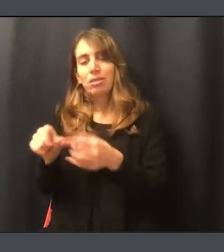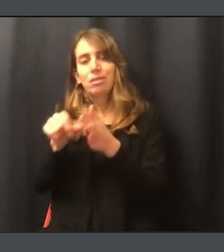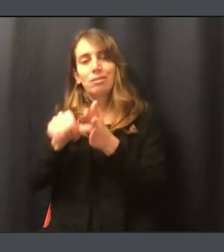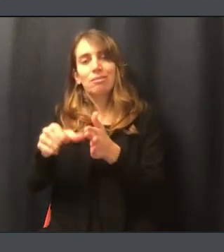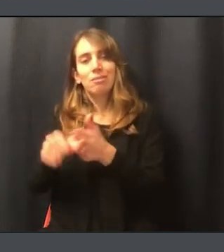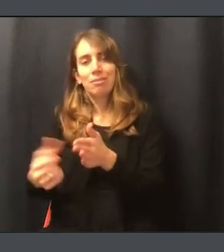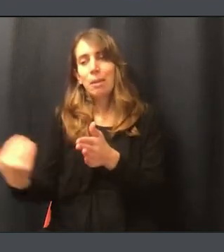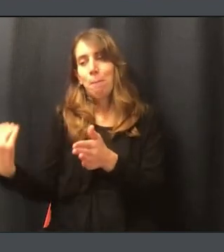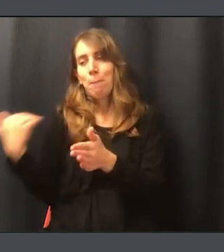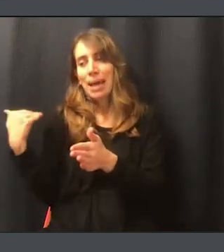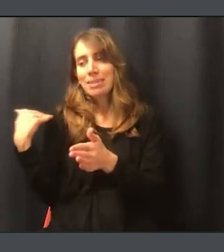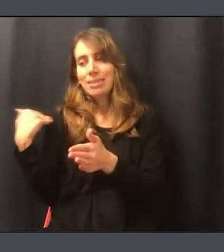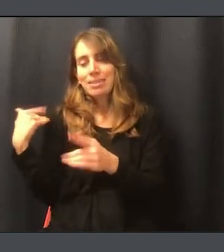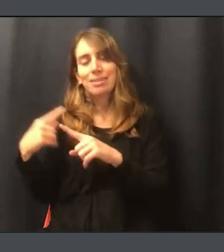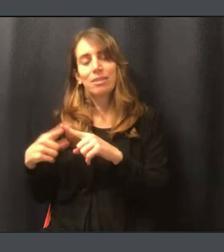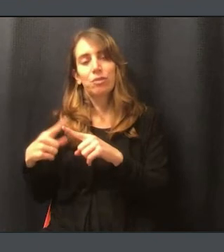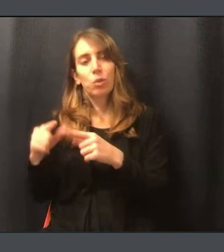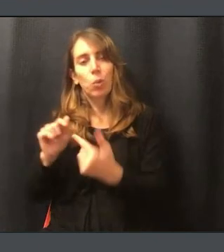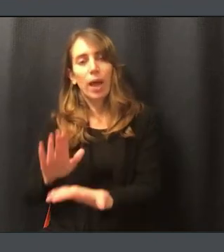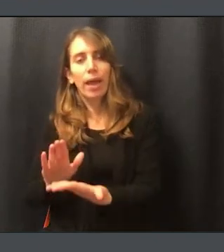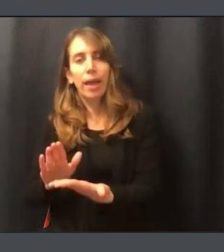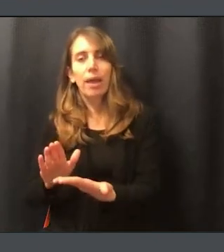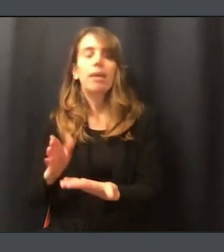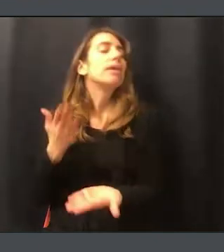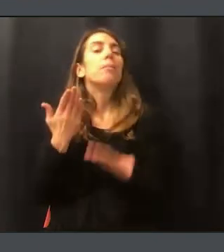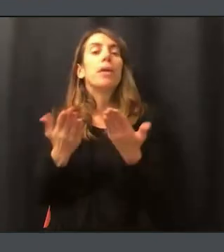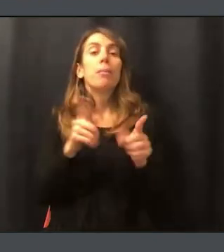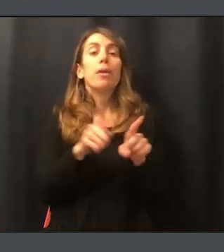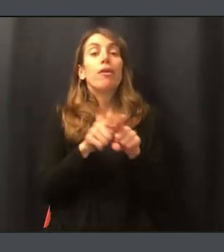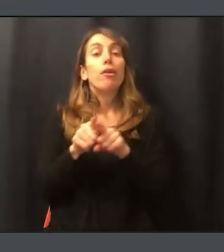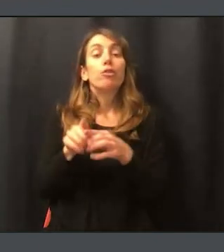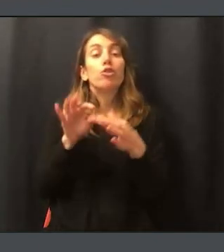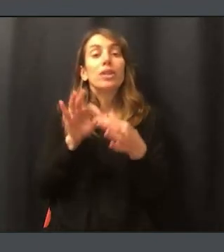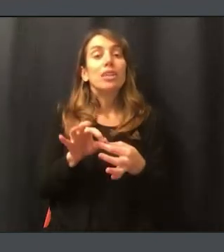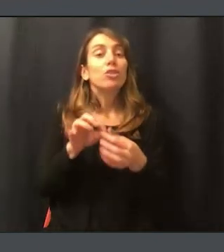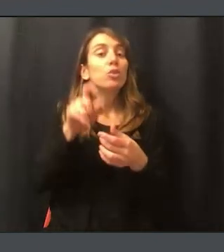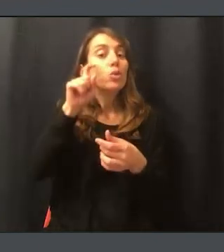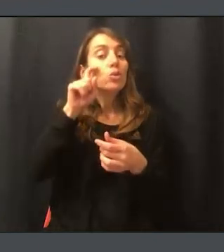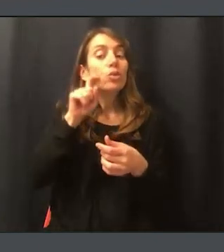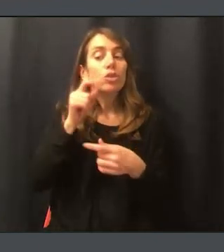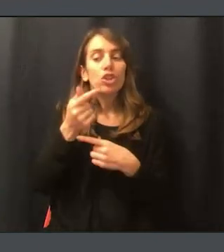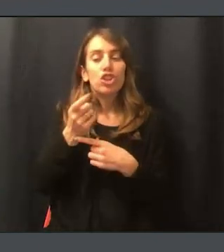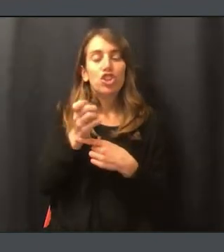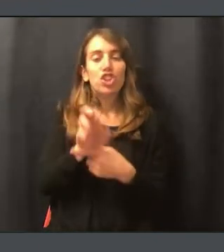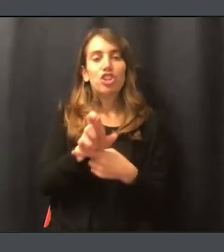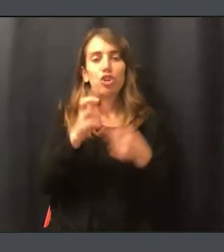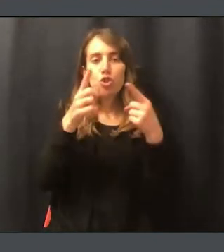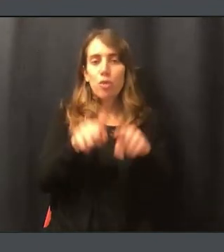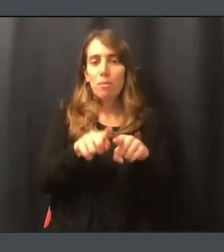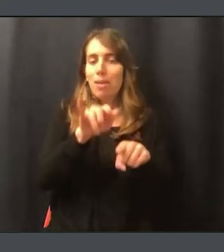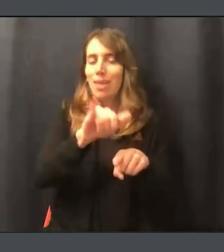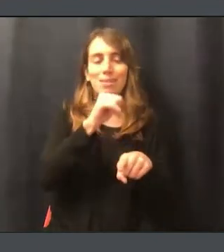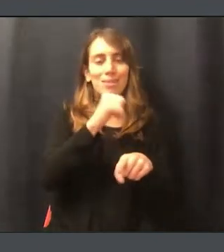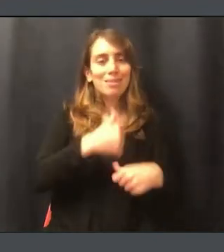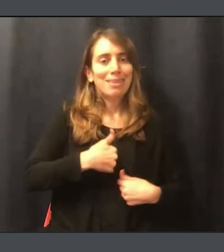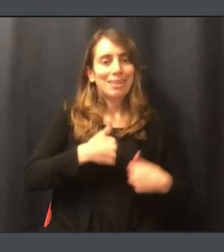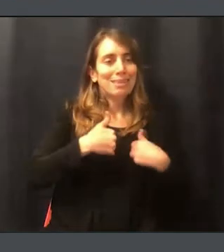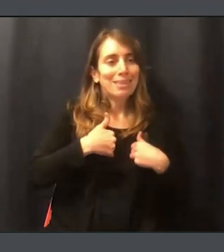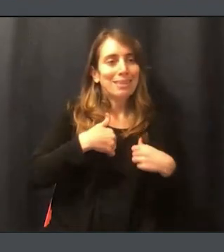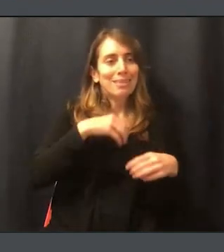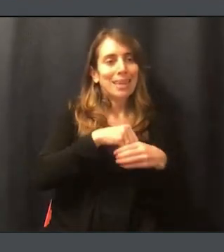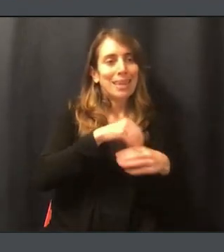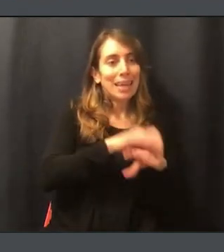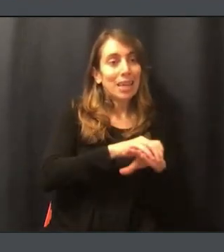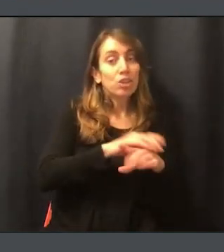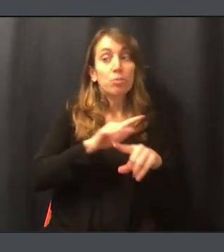might be targeting something like maybe like gender agreement, which does not exist in English. Then you would only treat that, let's say, in a language like Spanish.